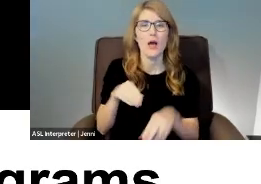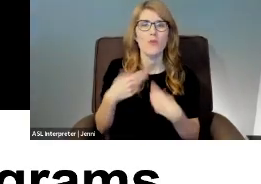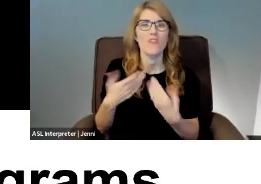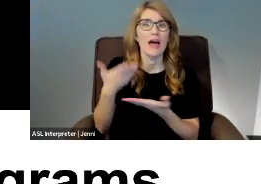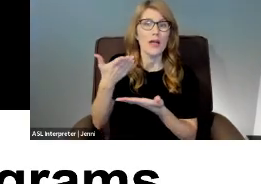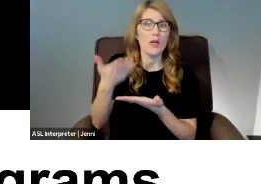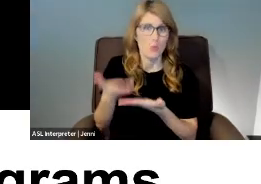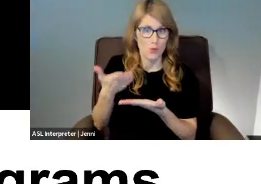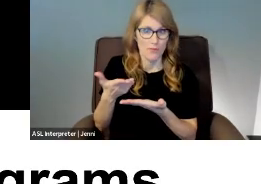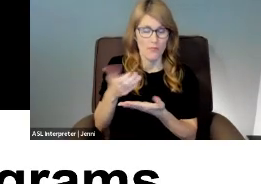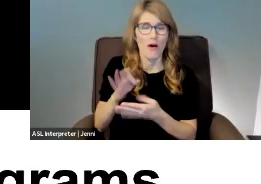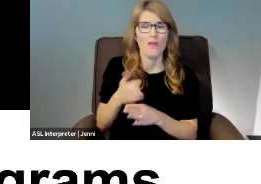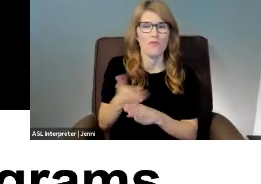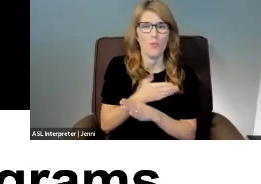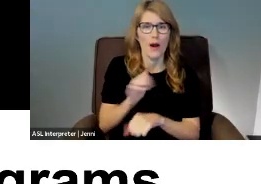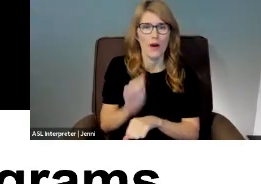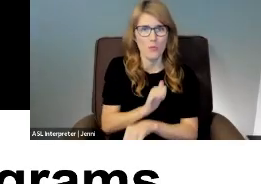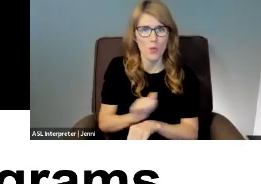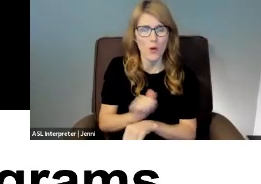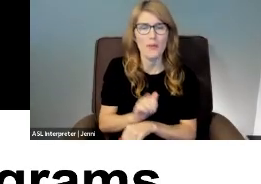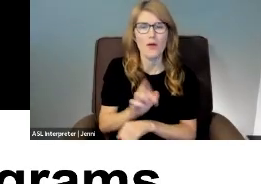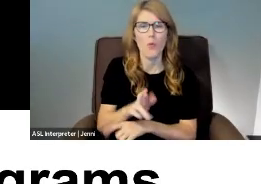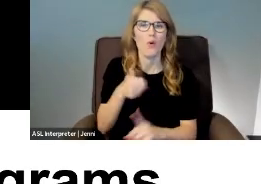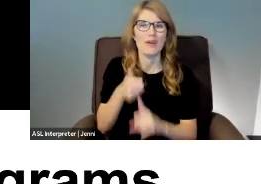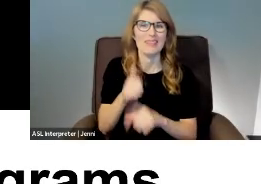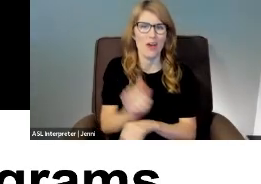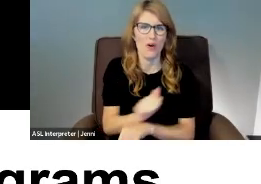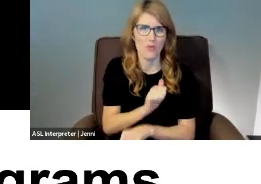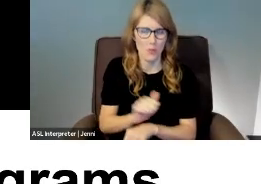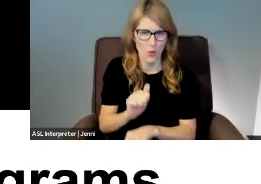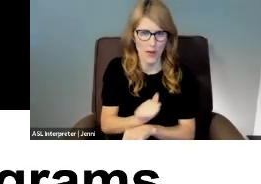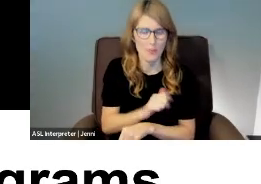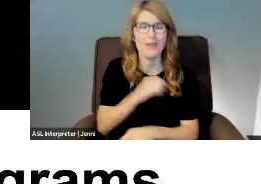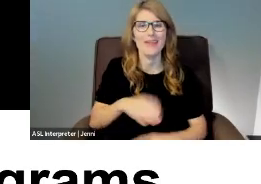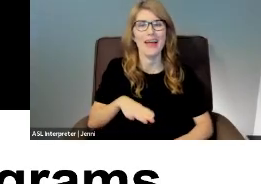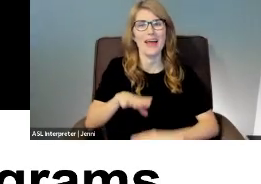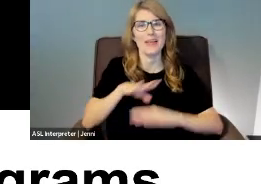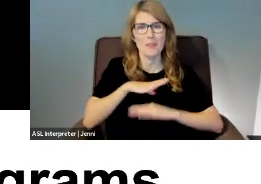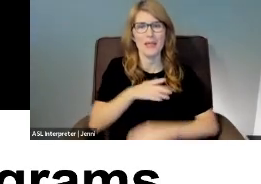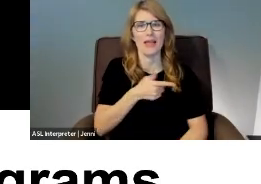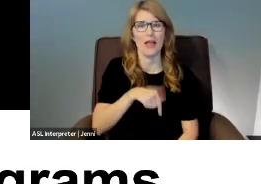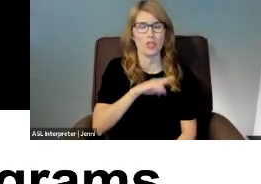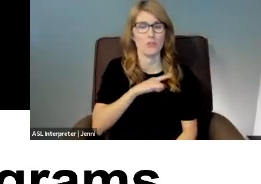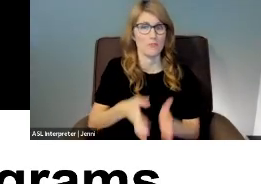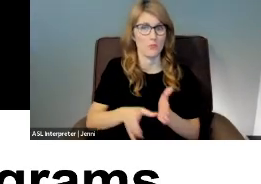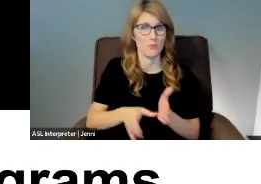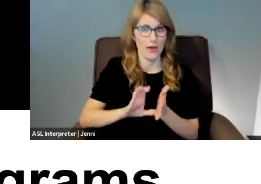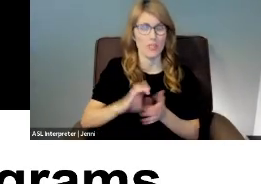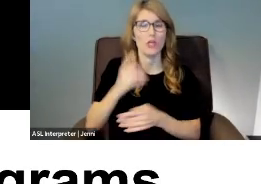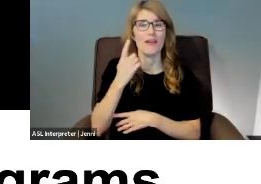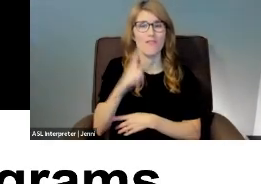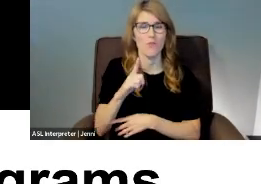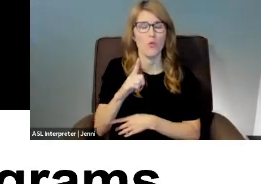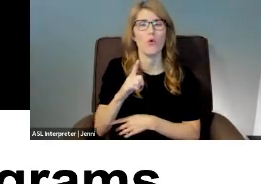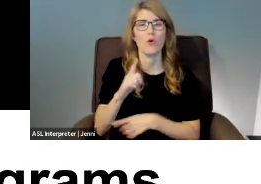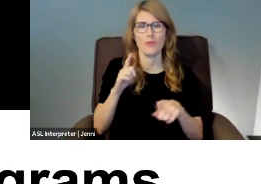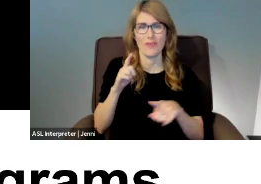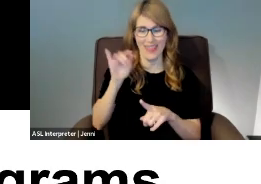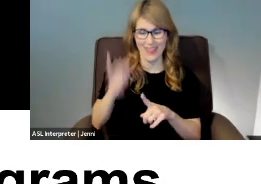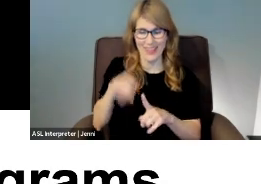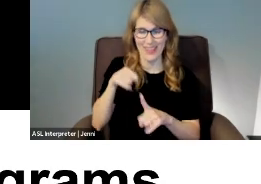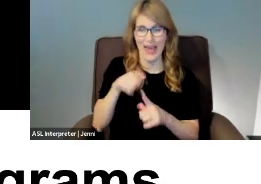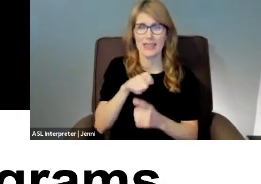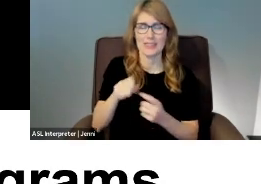of prior employment or self-employment and meet eligibility criteria for the specific declared